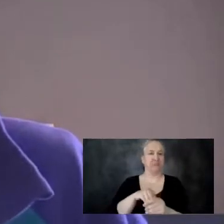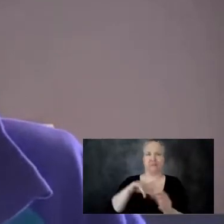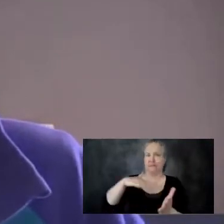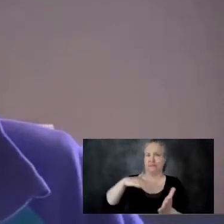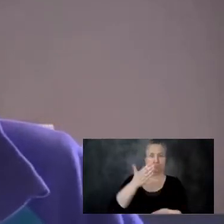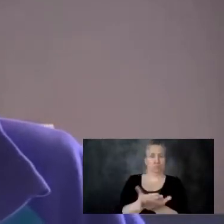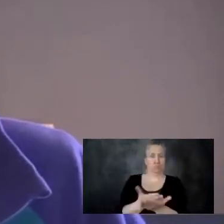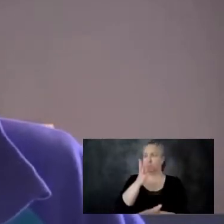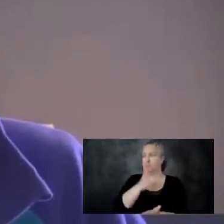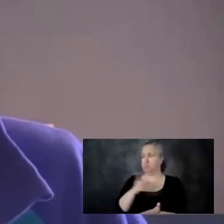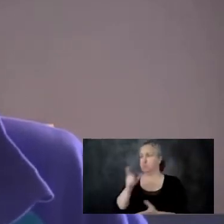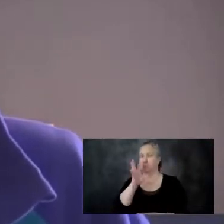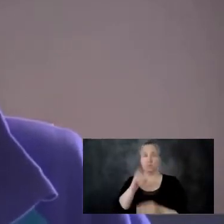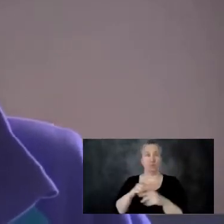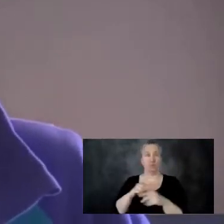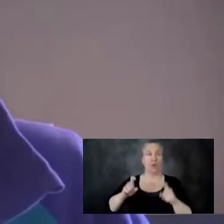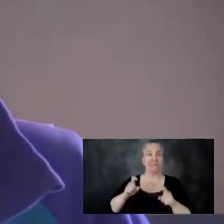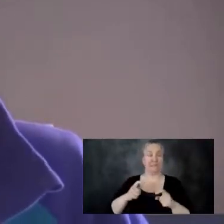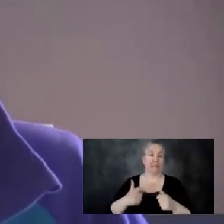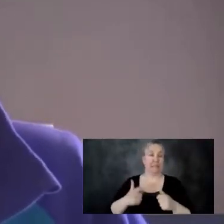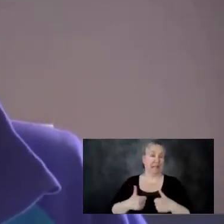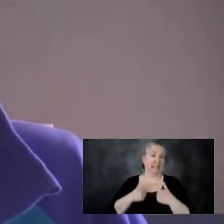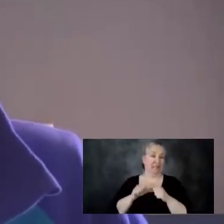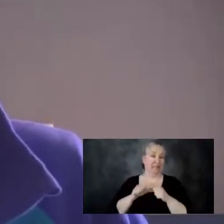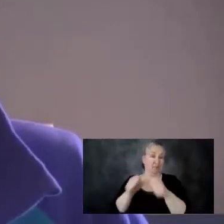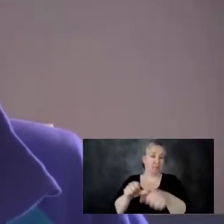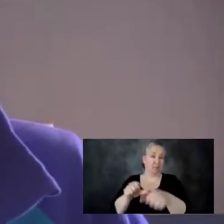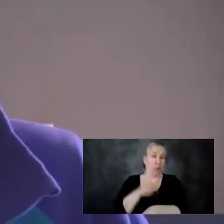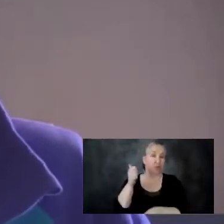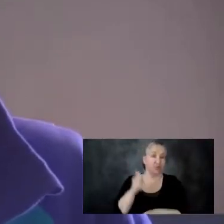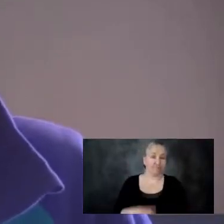women participating in trials live longer.